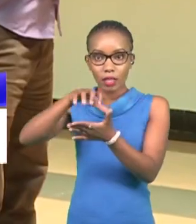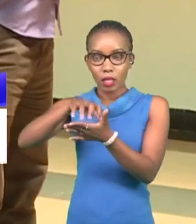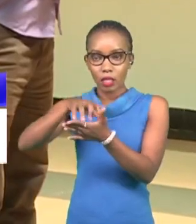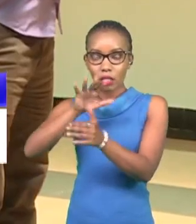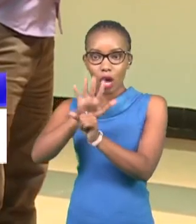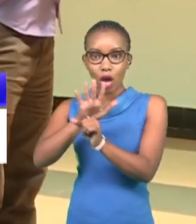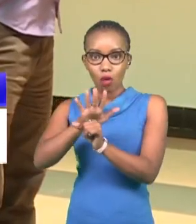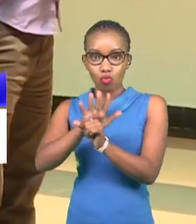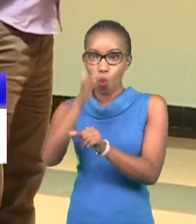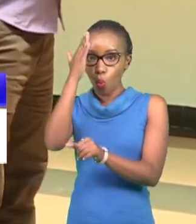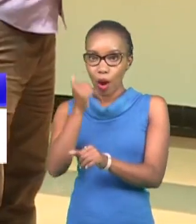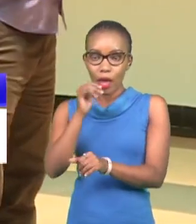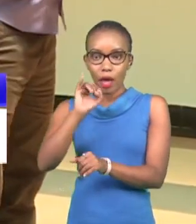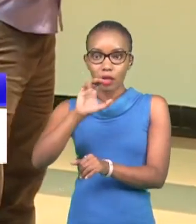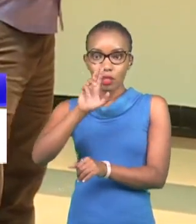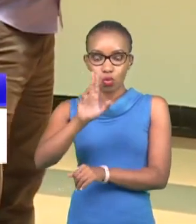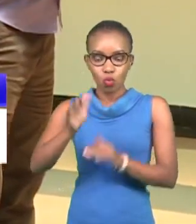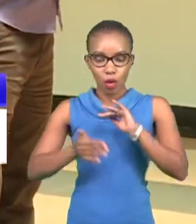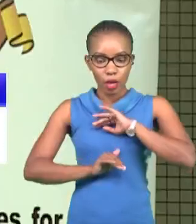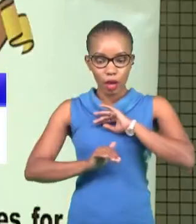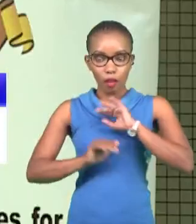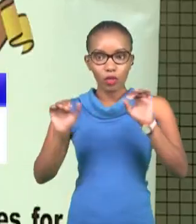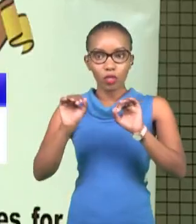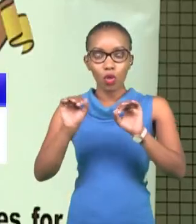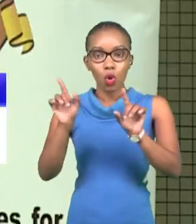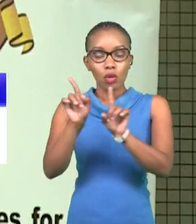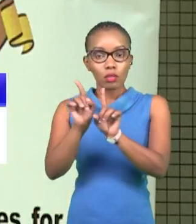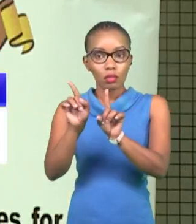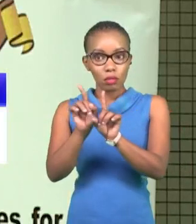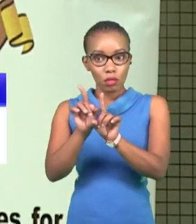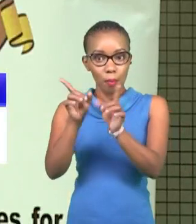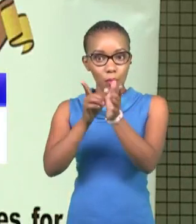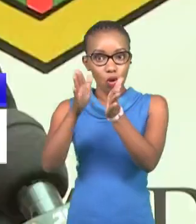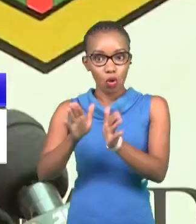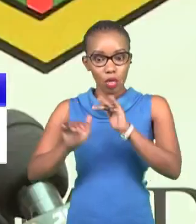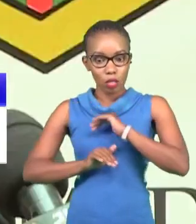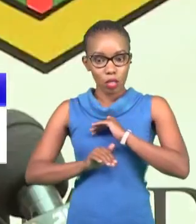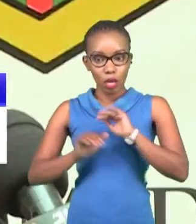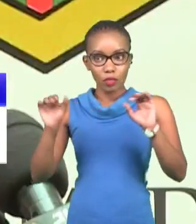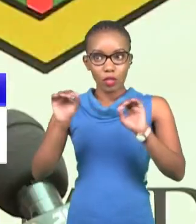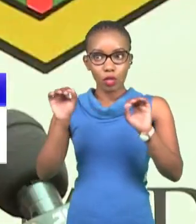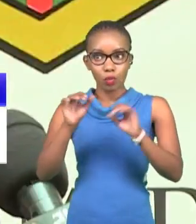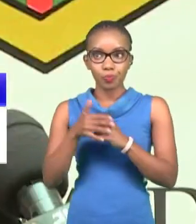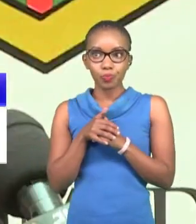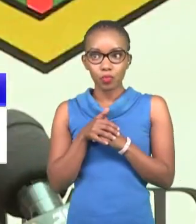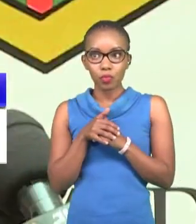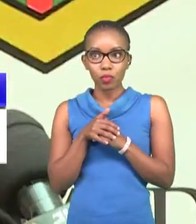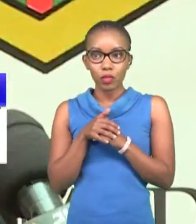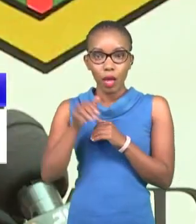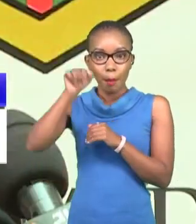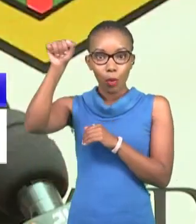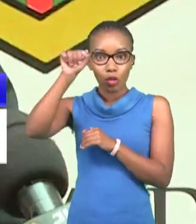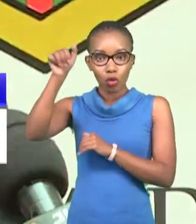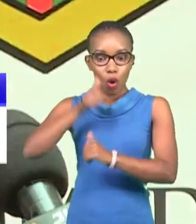over the lack of enough ICU units and adequate personnel to handle severe COVID cases. We've seen heightened political activity over the last 2